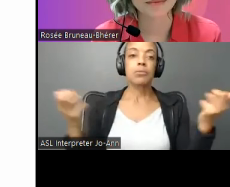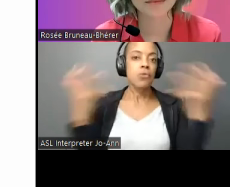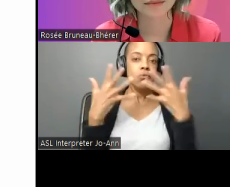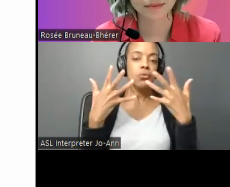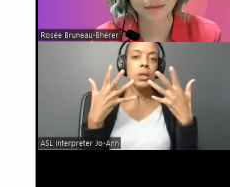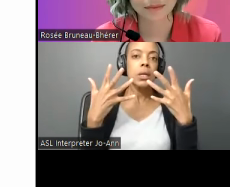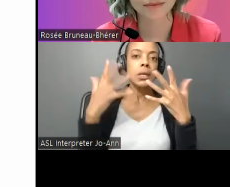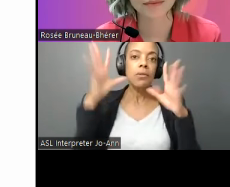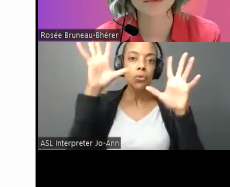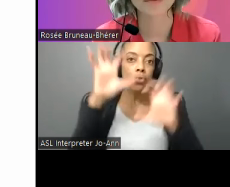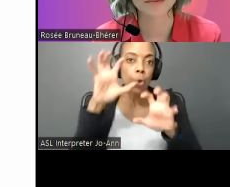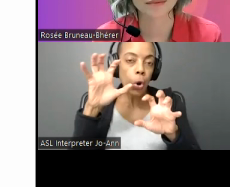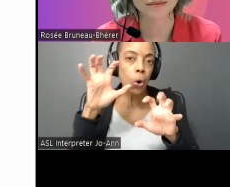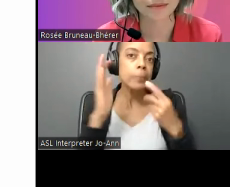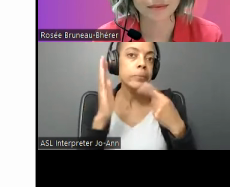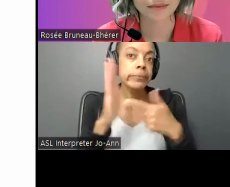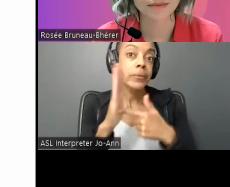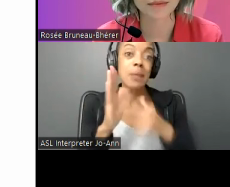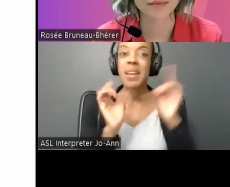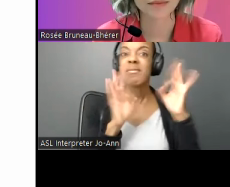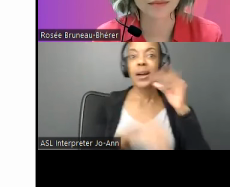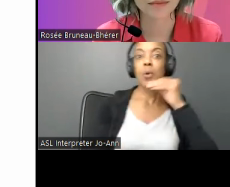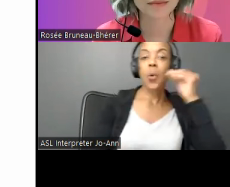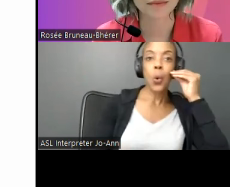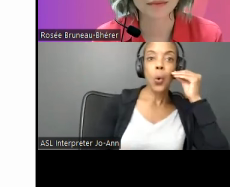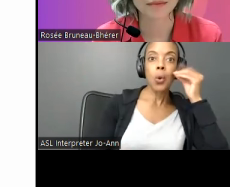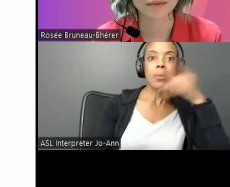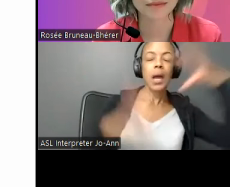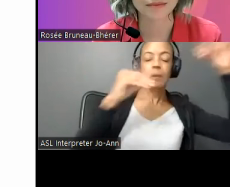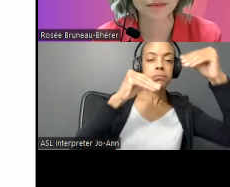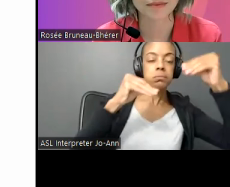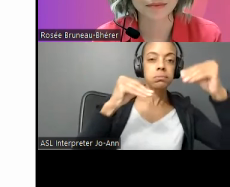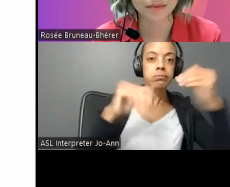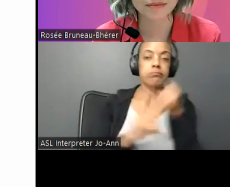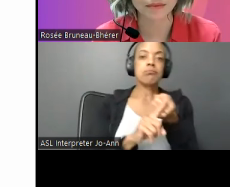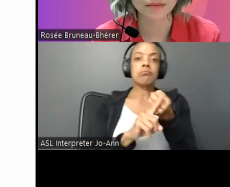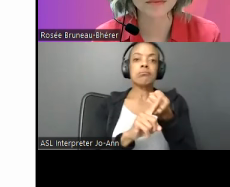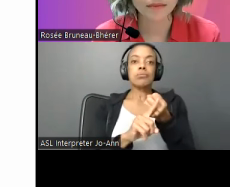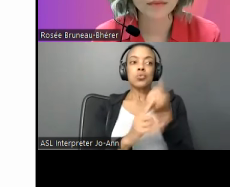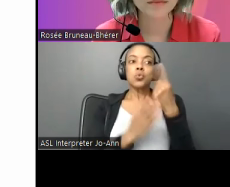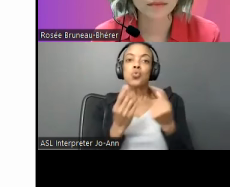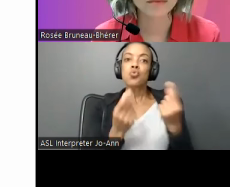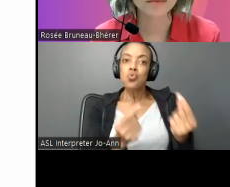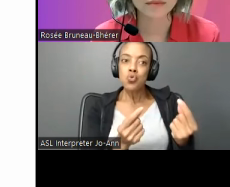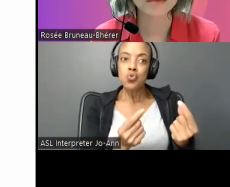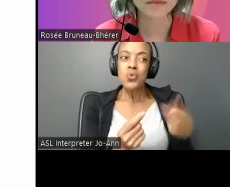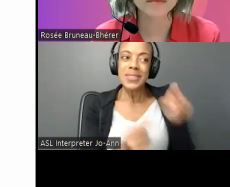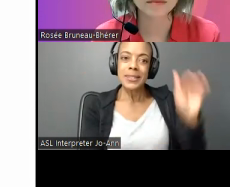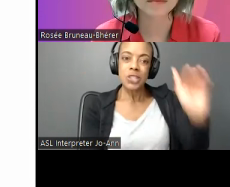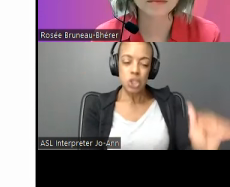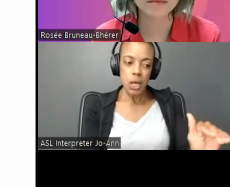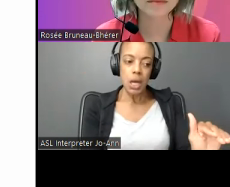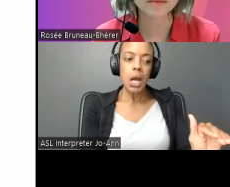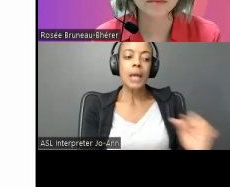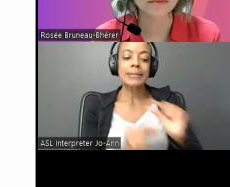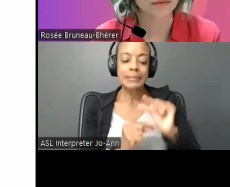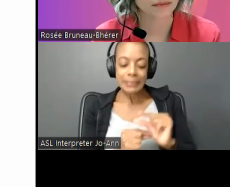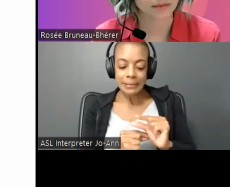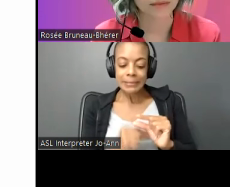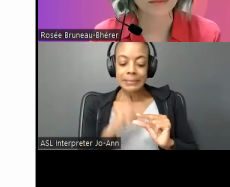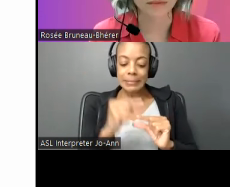maybe there was violence at home. What do you do with this child so that this child, bit by bit, can trust you